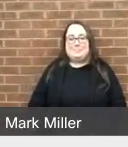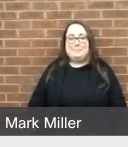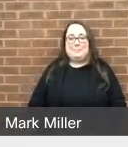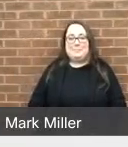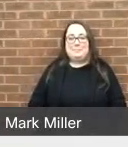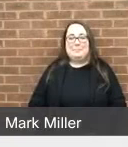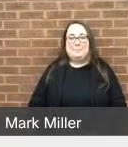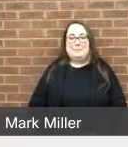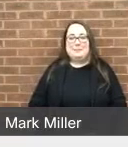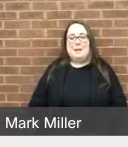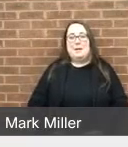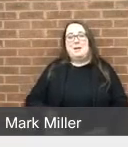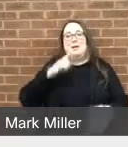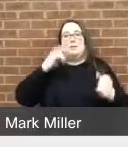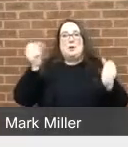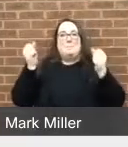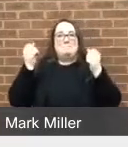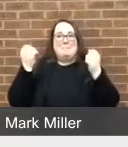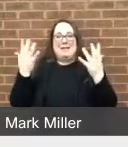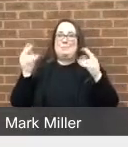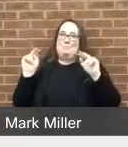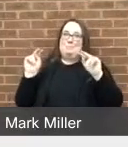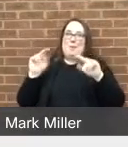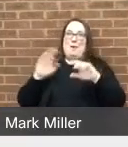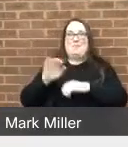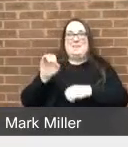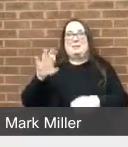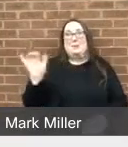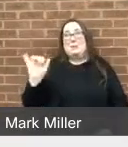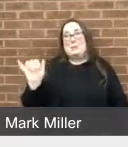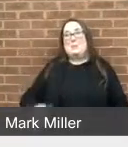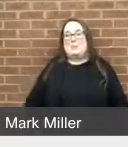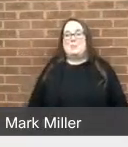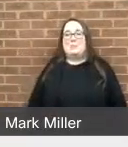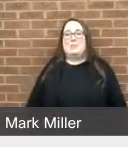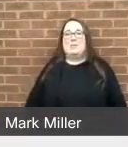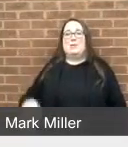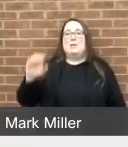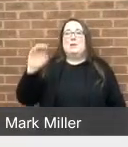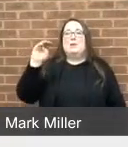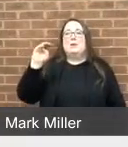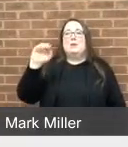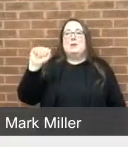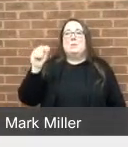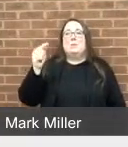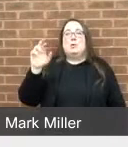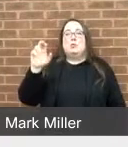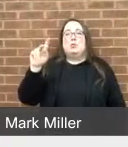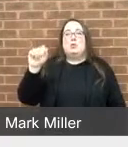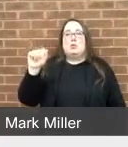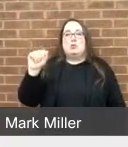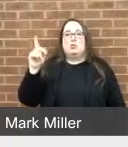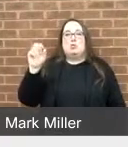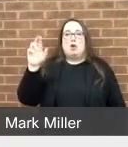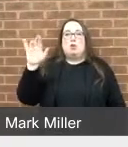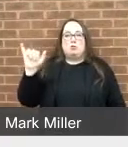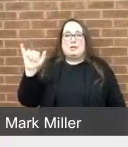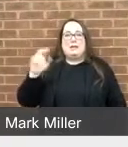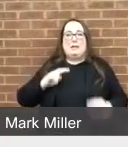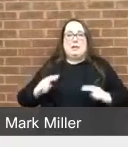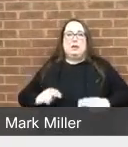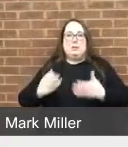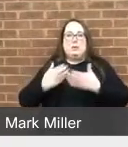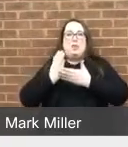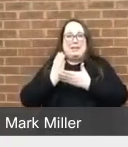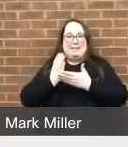Also, there are many joining us on Facebook. Mabruka Chaudhry, Human Rights Commissioner. Mei